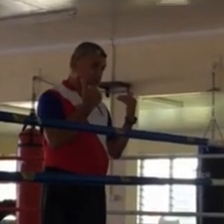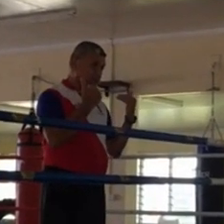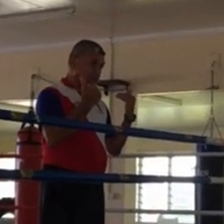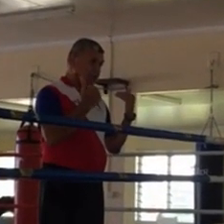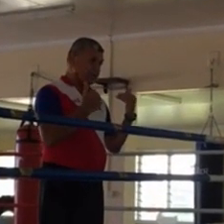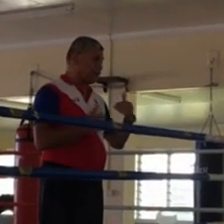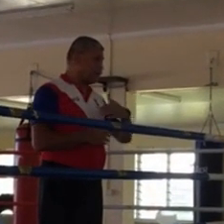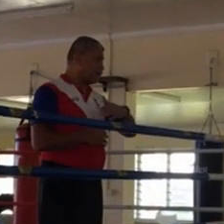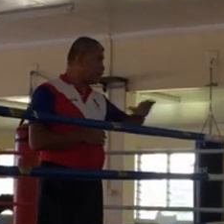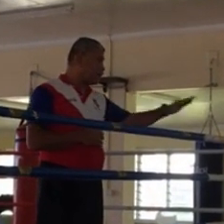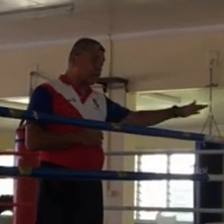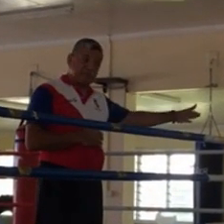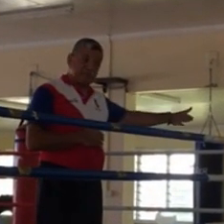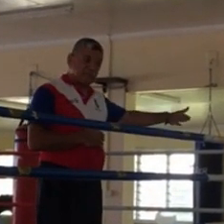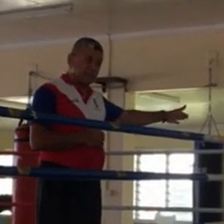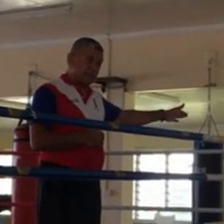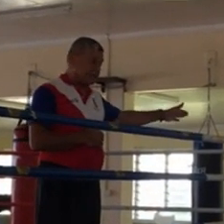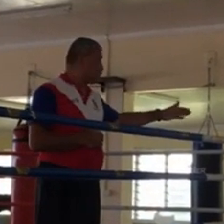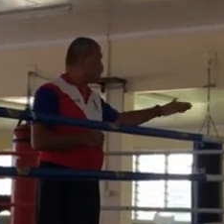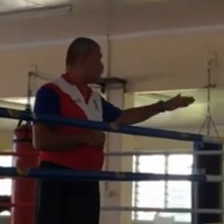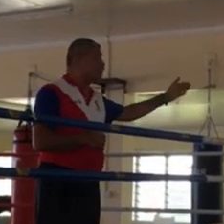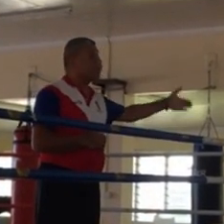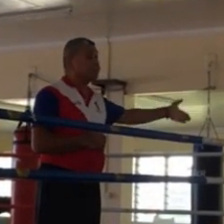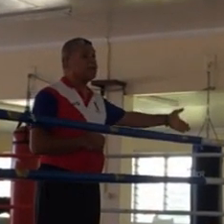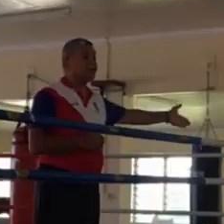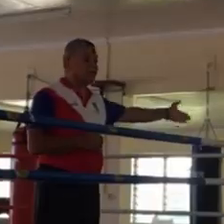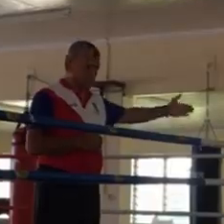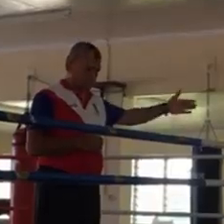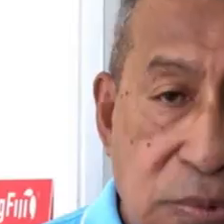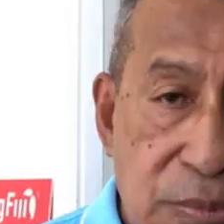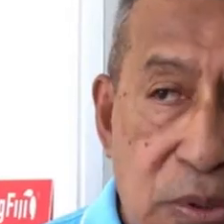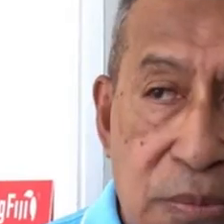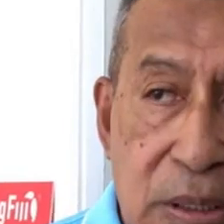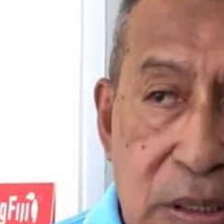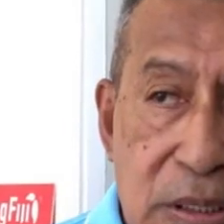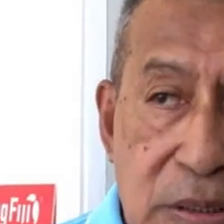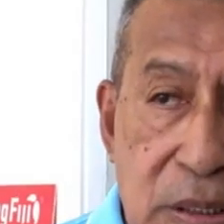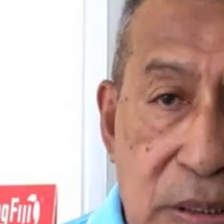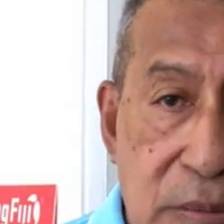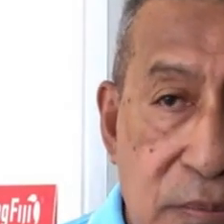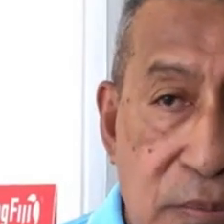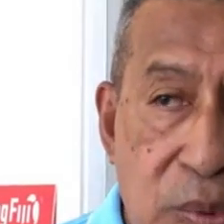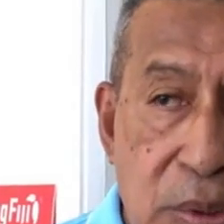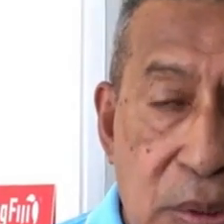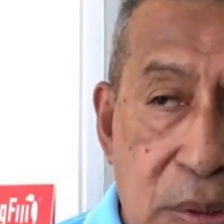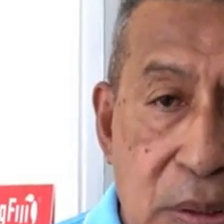he's registered with the Fiji Amateur Boxing Association with IBA, and he comes over and does